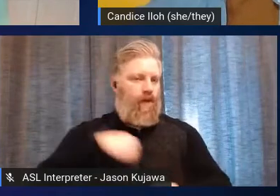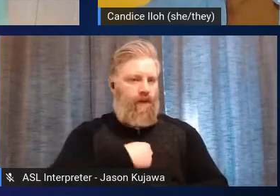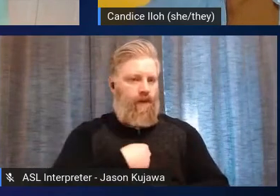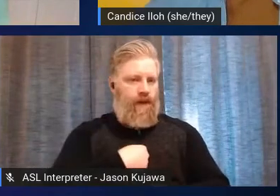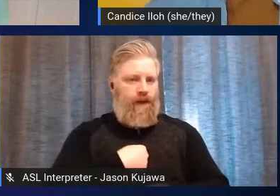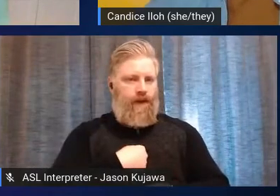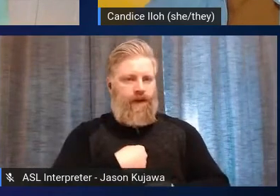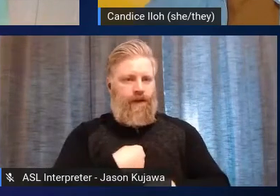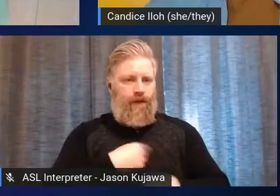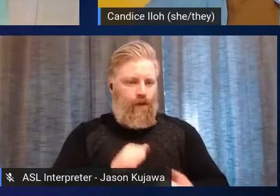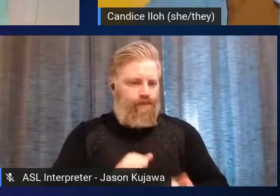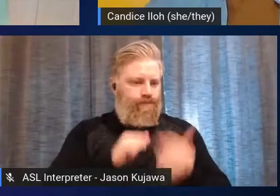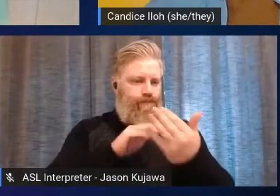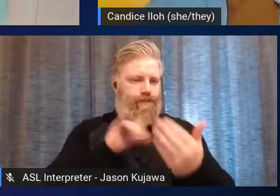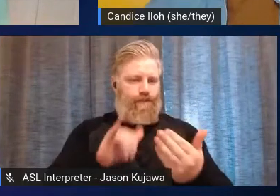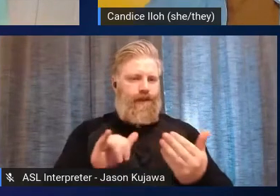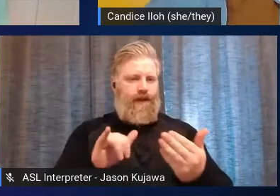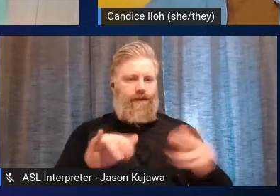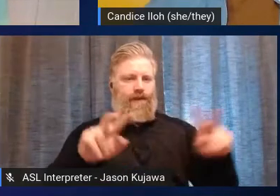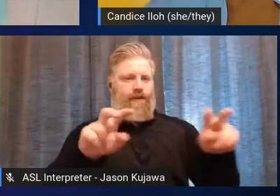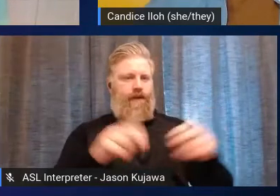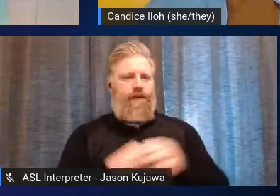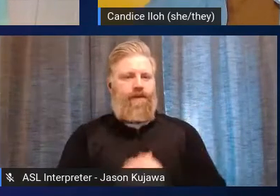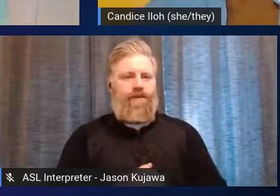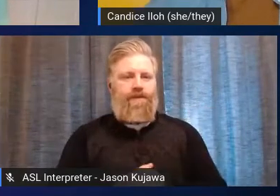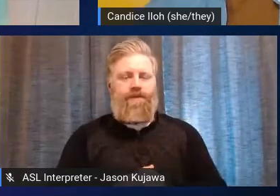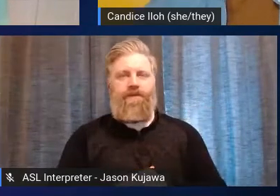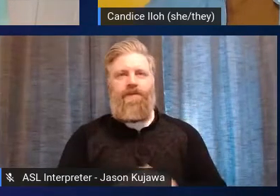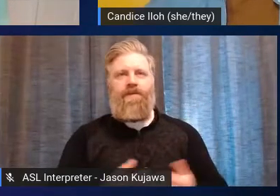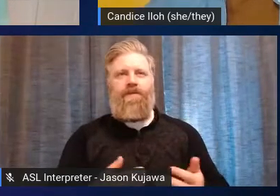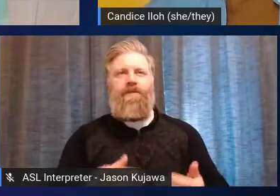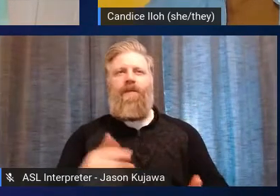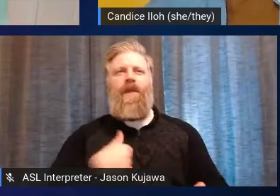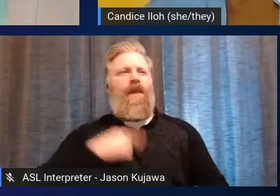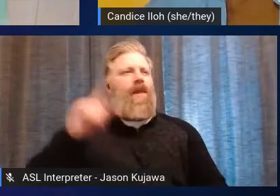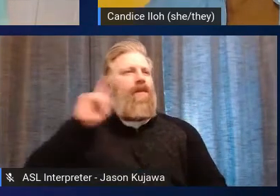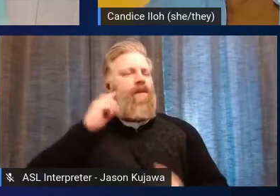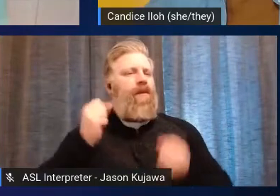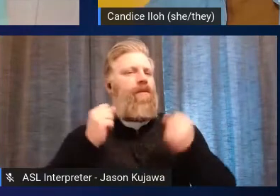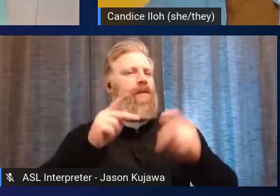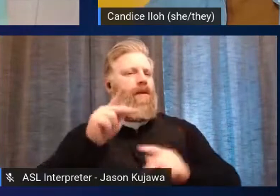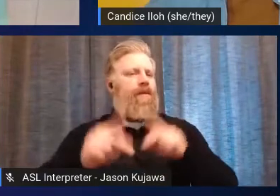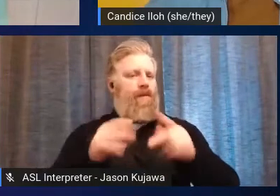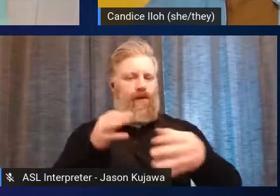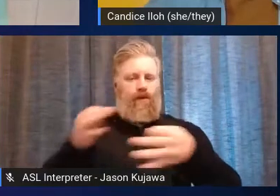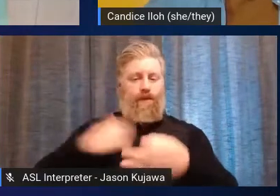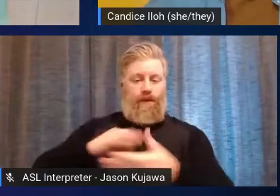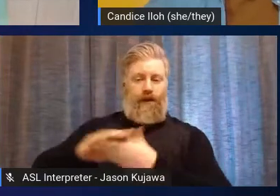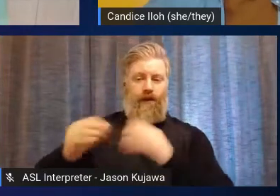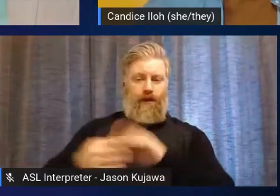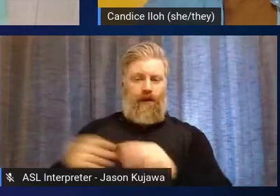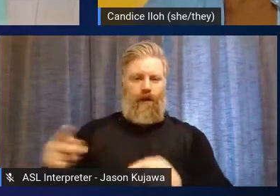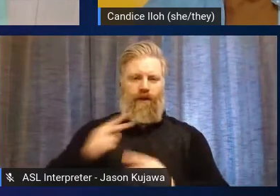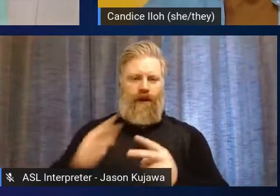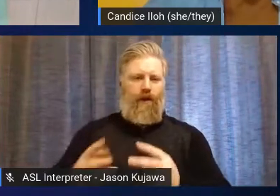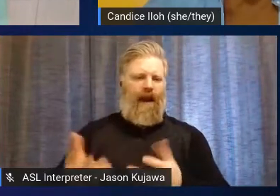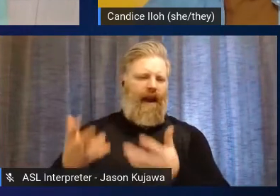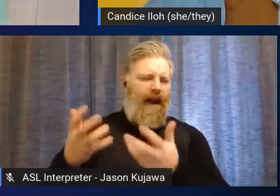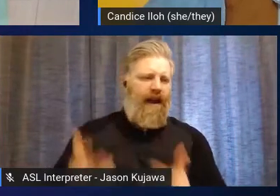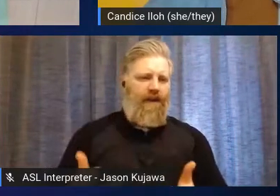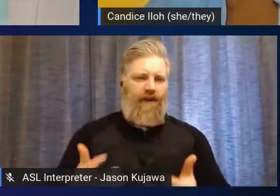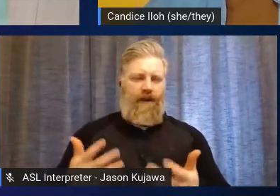matter. Mainly like, I've heard a lot of people describe my story as heavy or hard